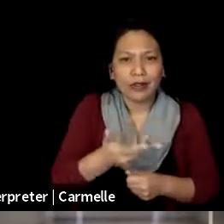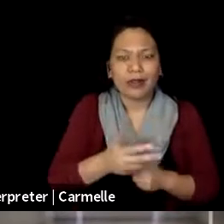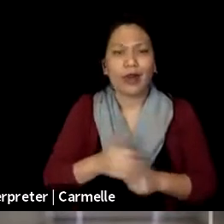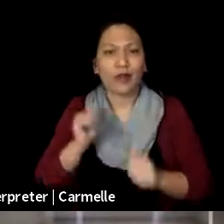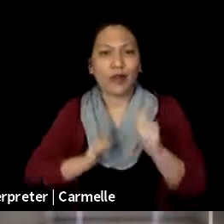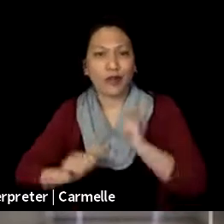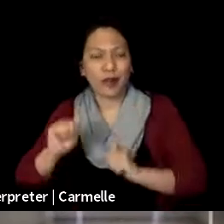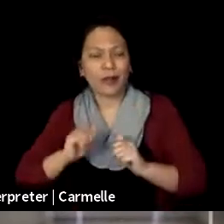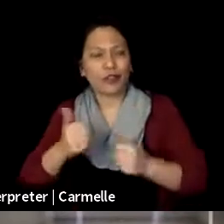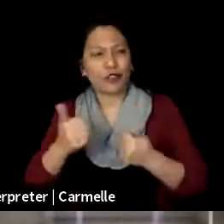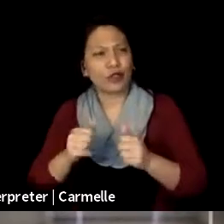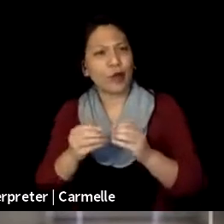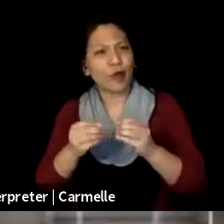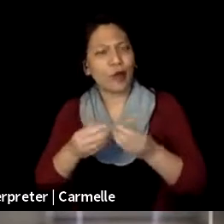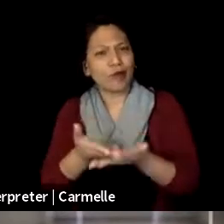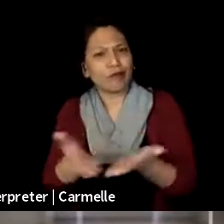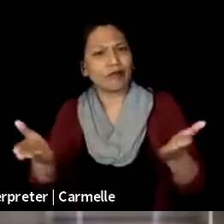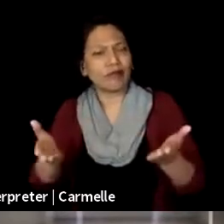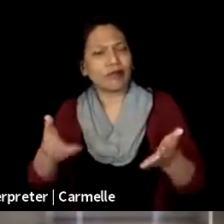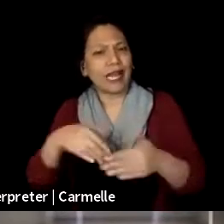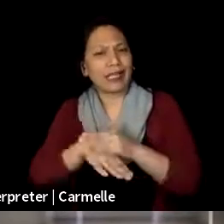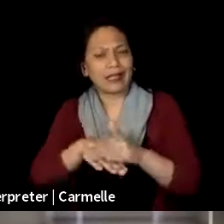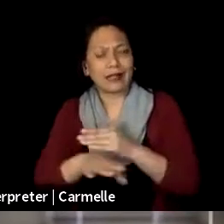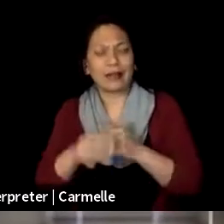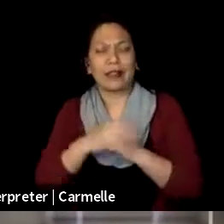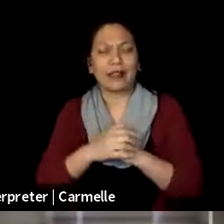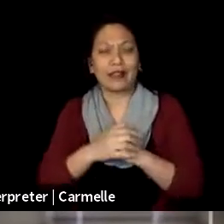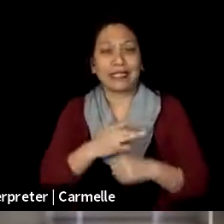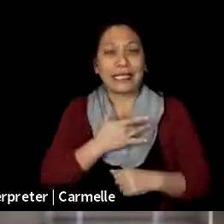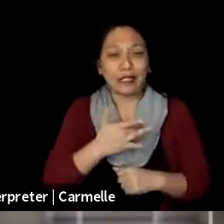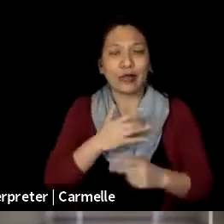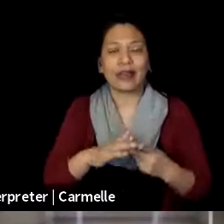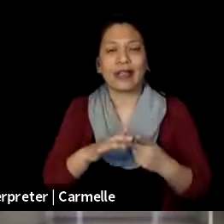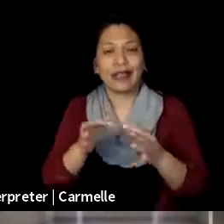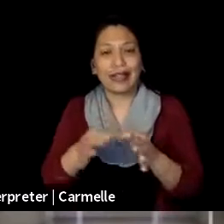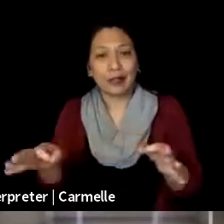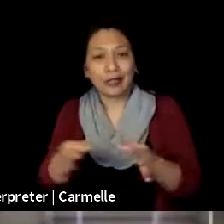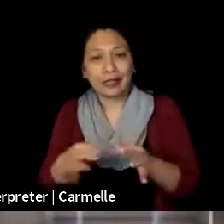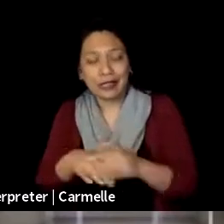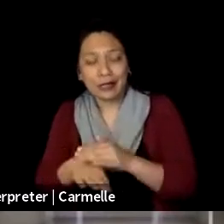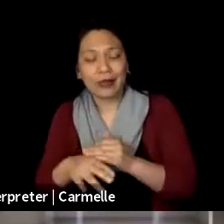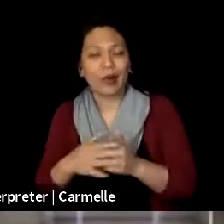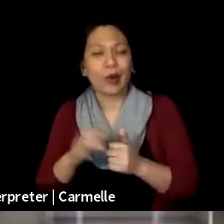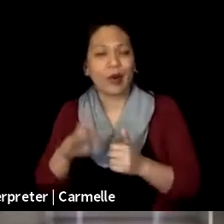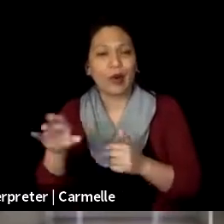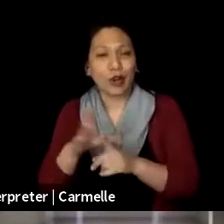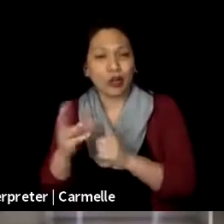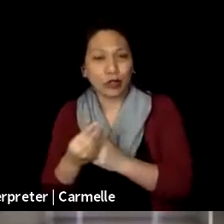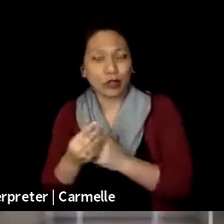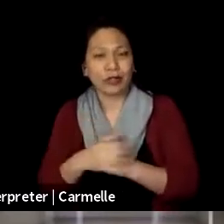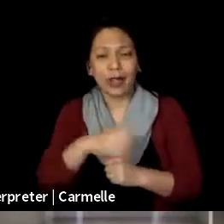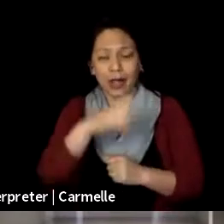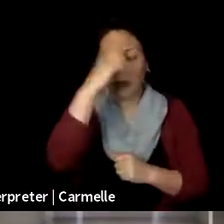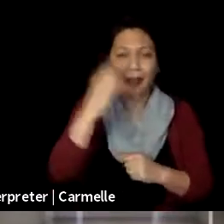wider avenues of accessibility, whether sensory-based, linguistic, or cultural, for Black, Indigenous, queer, trans,